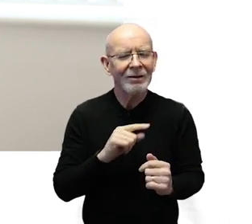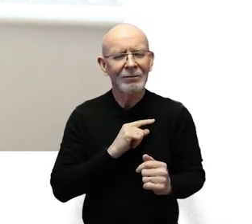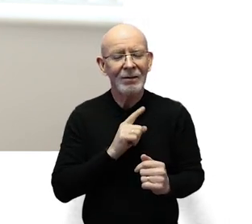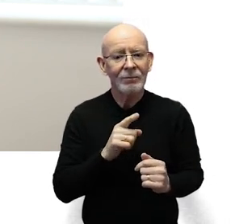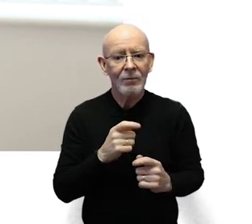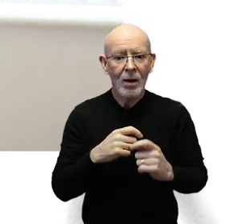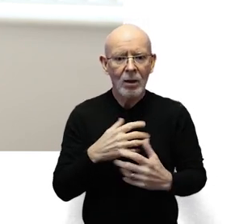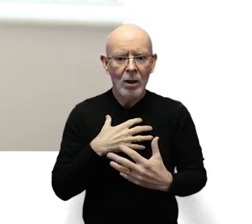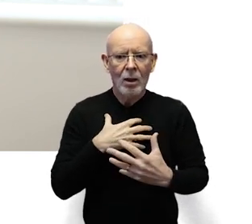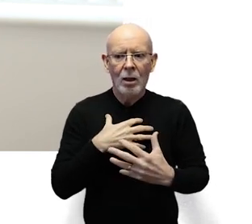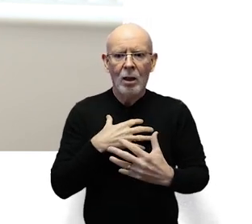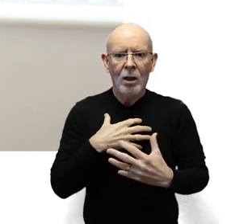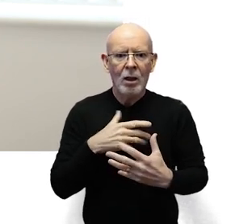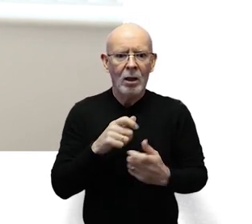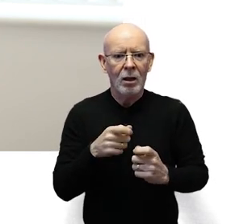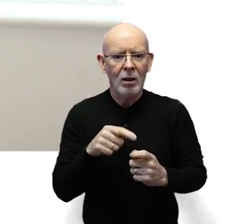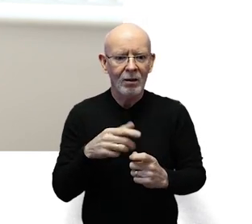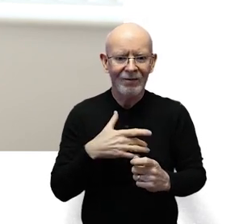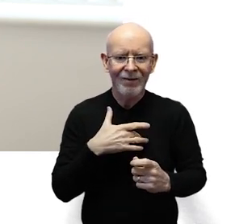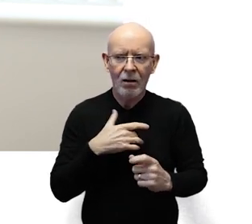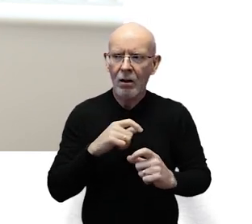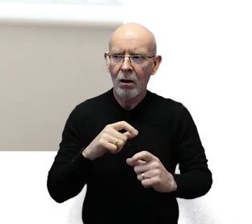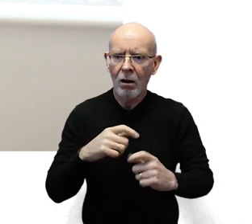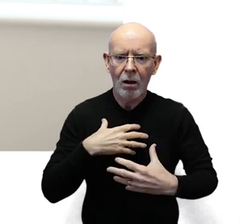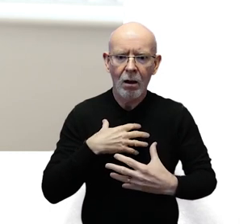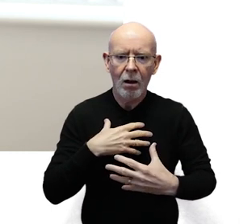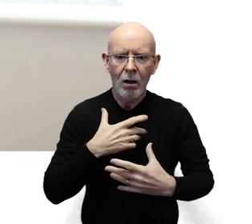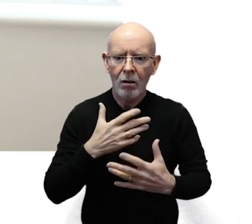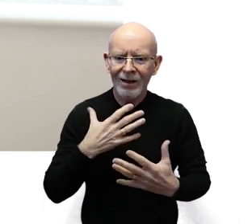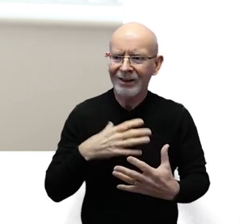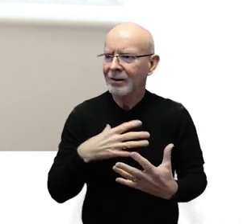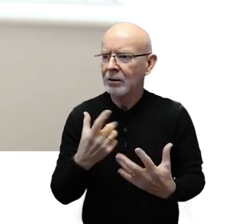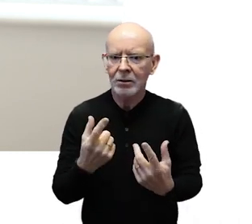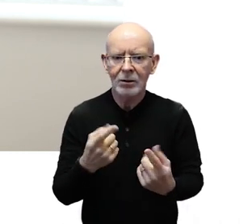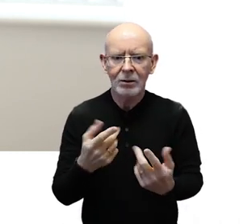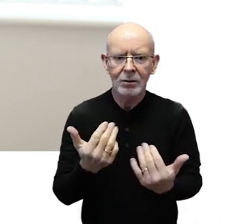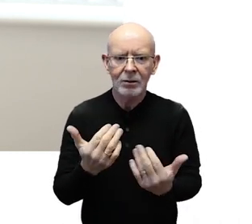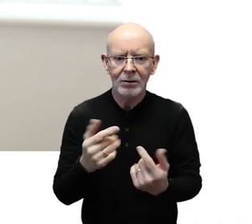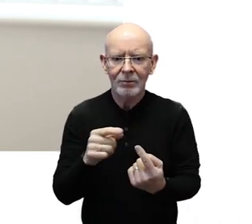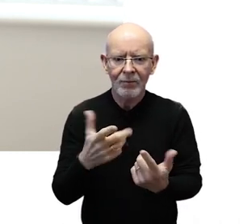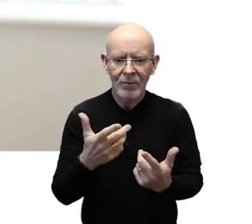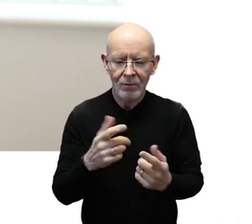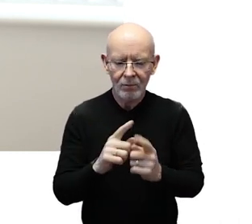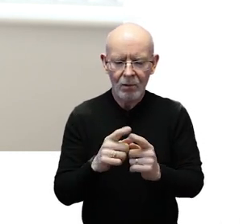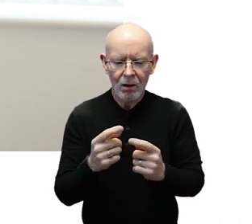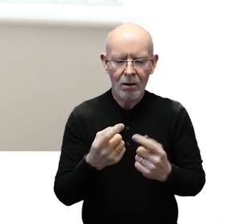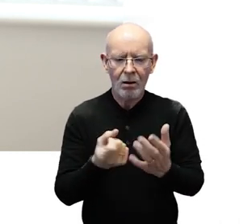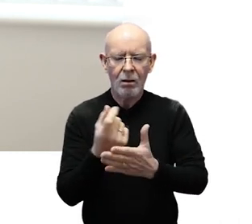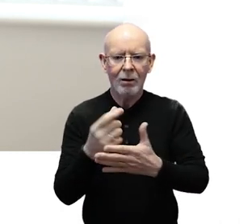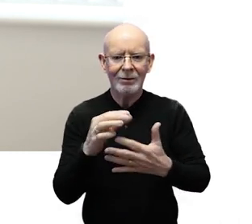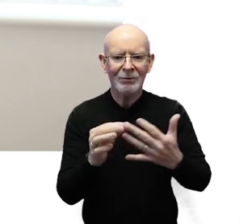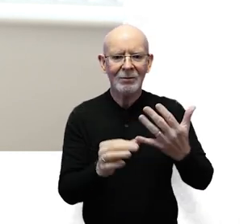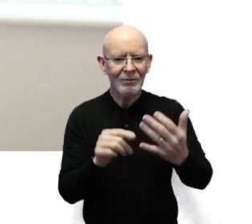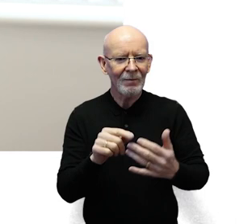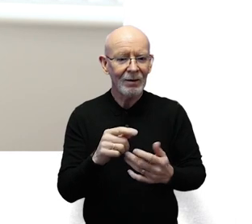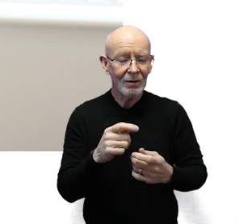new breathing habit, the body remains feeling constantly ready for action, leading to a variety of different symptoms which can feel